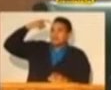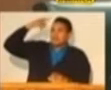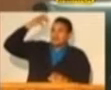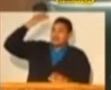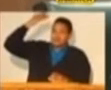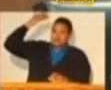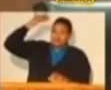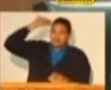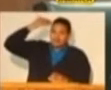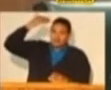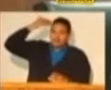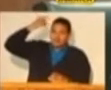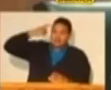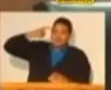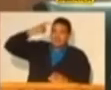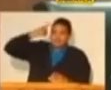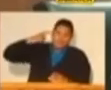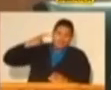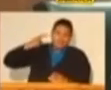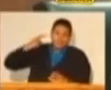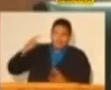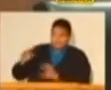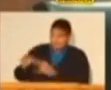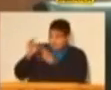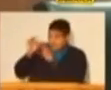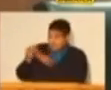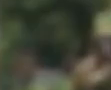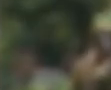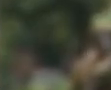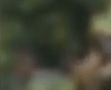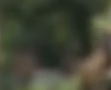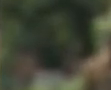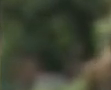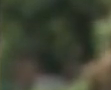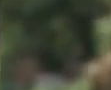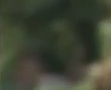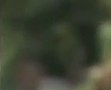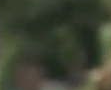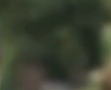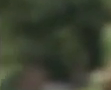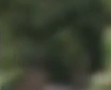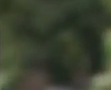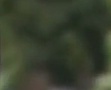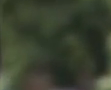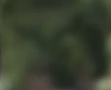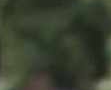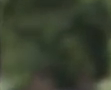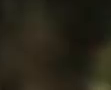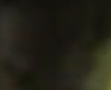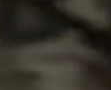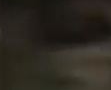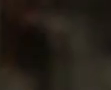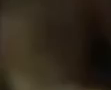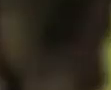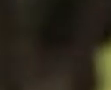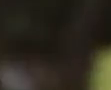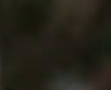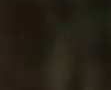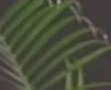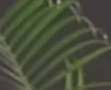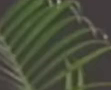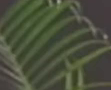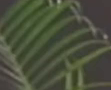extrajudicial killings at the hands of the security forces, which he says must be properly investigated and those guilty